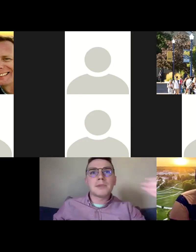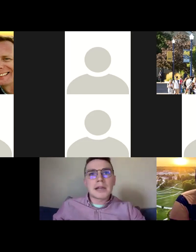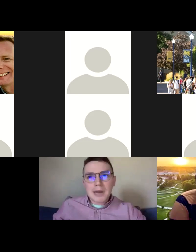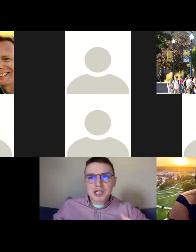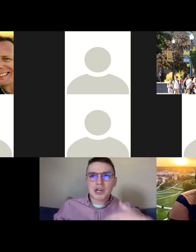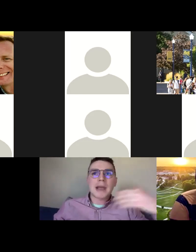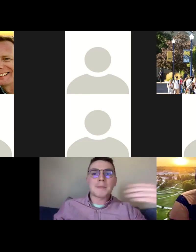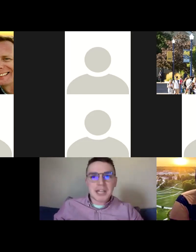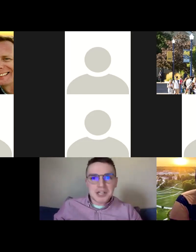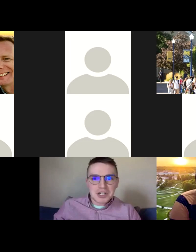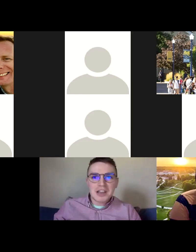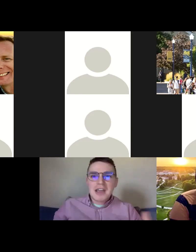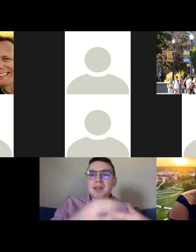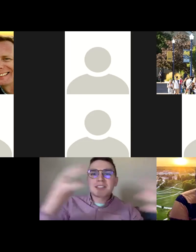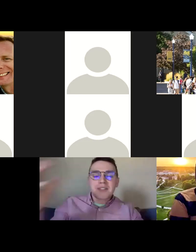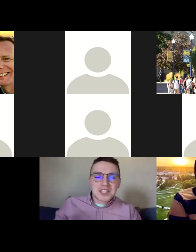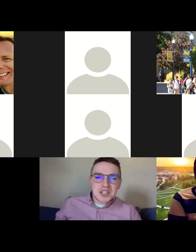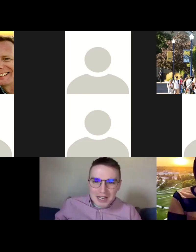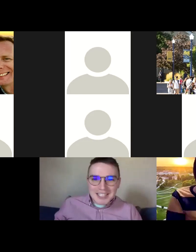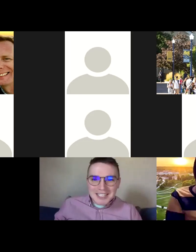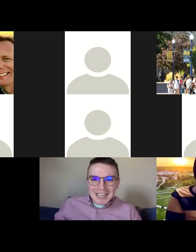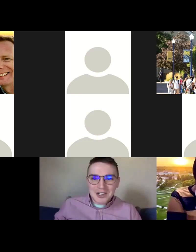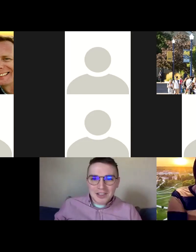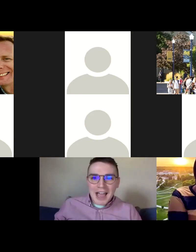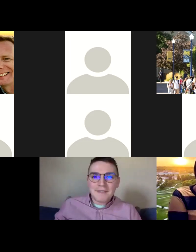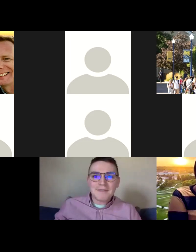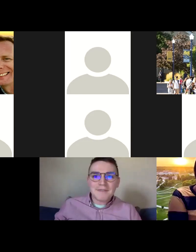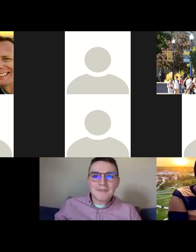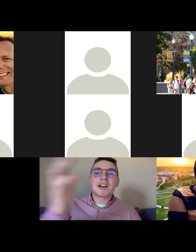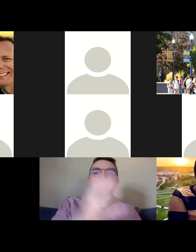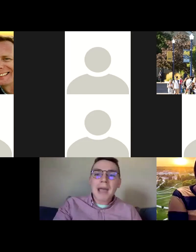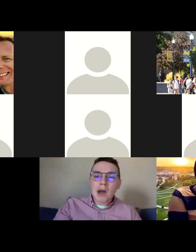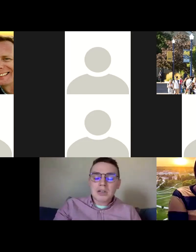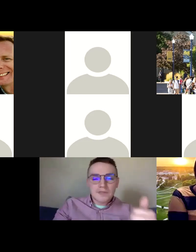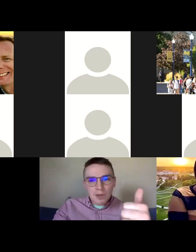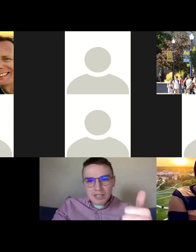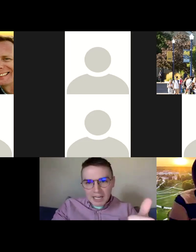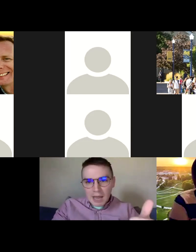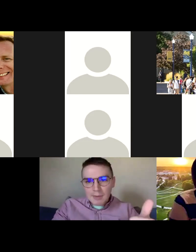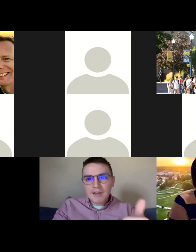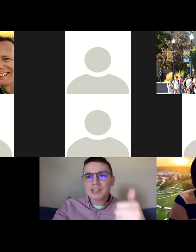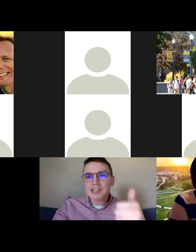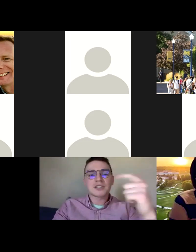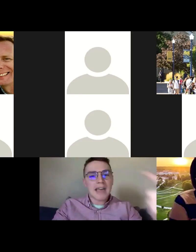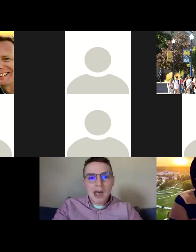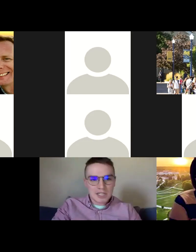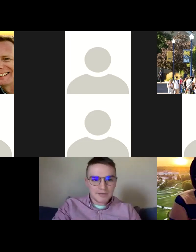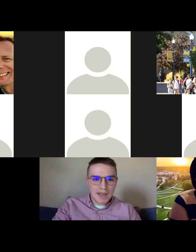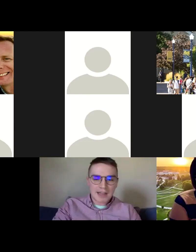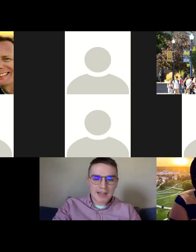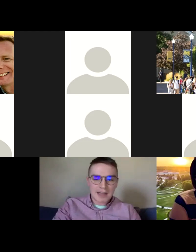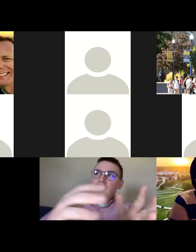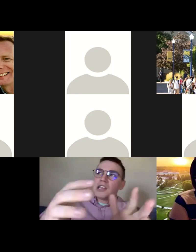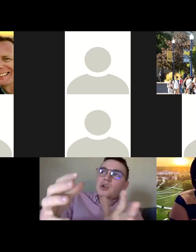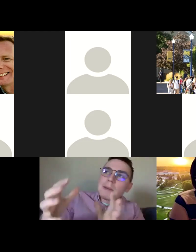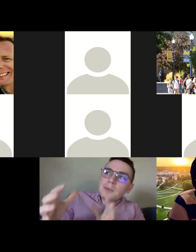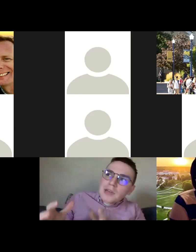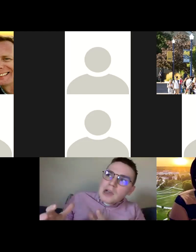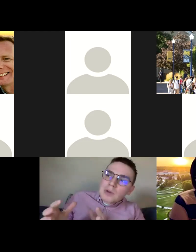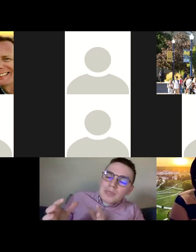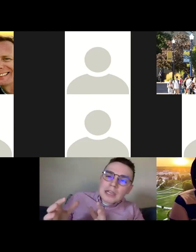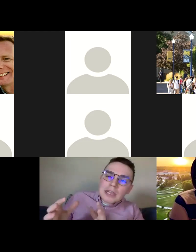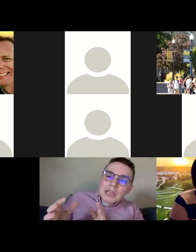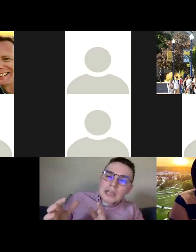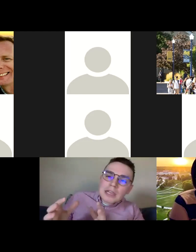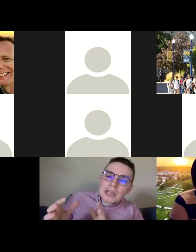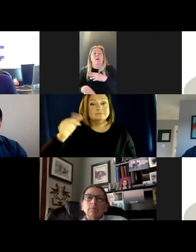high blood pressure and hypertension because of the stresses in your life that are compounded from those economic factors and the housing factors. You couple that